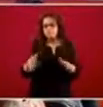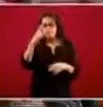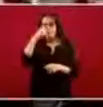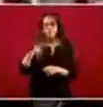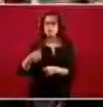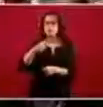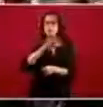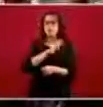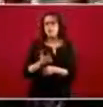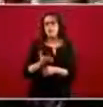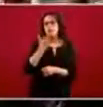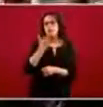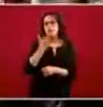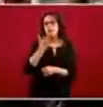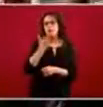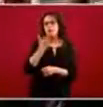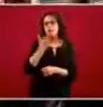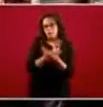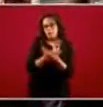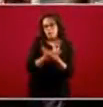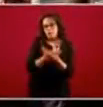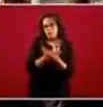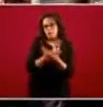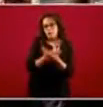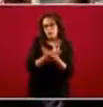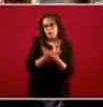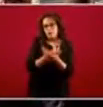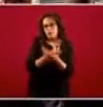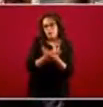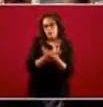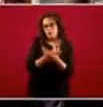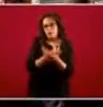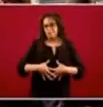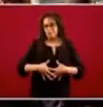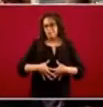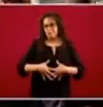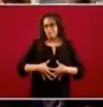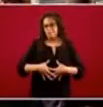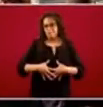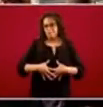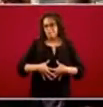So this is all to provide access to their